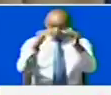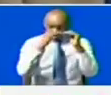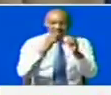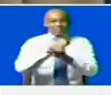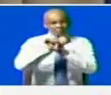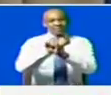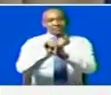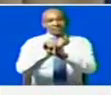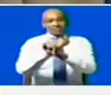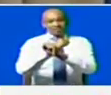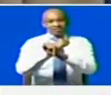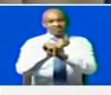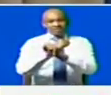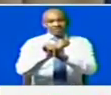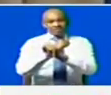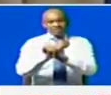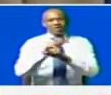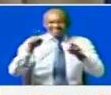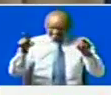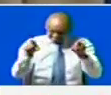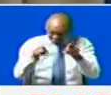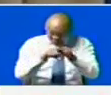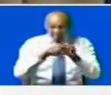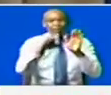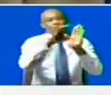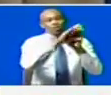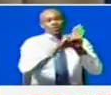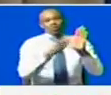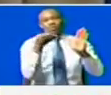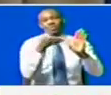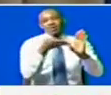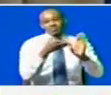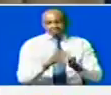protected by the very same Constitution.